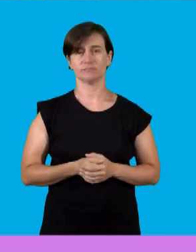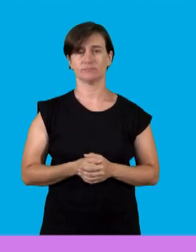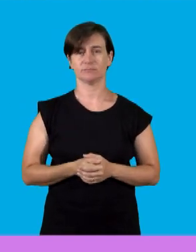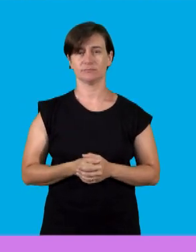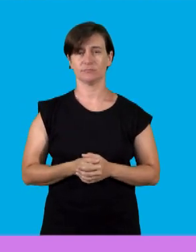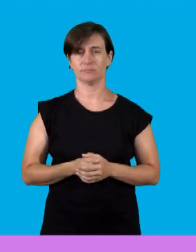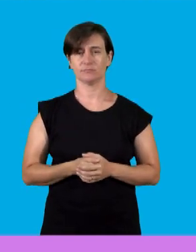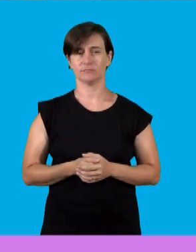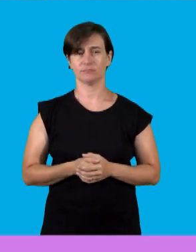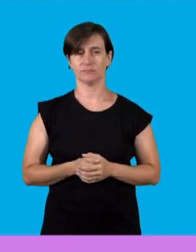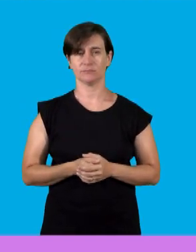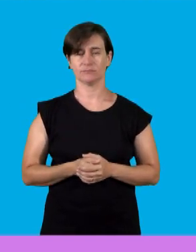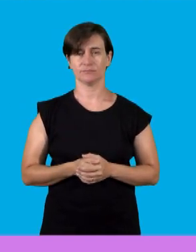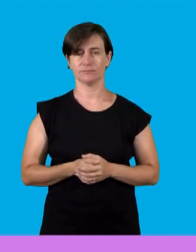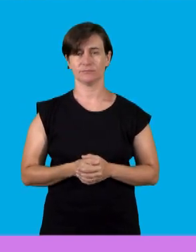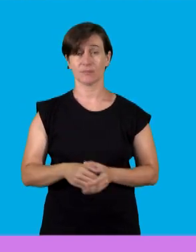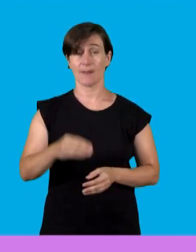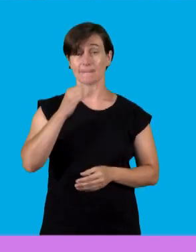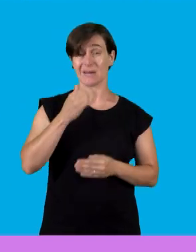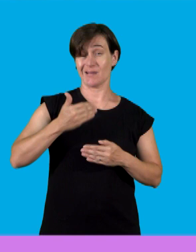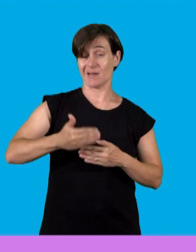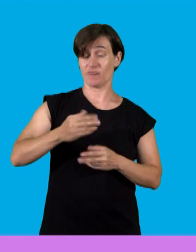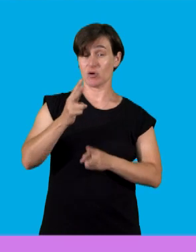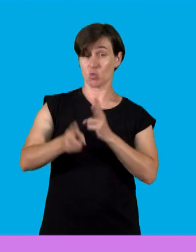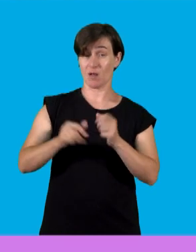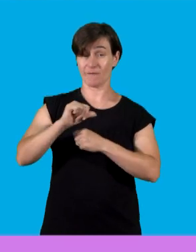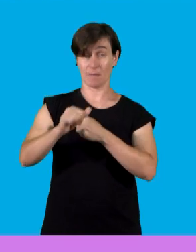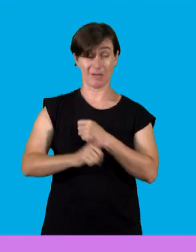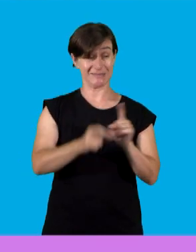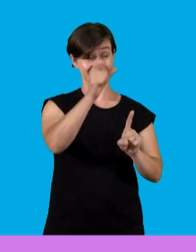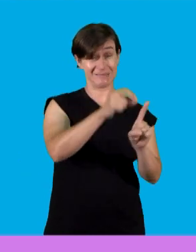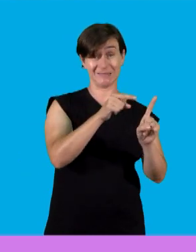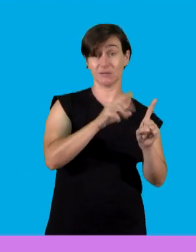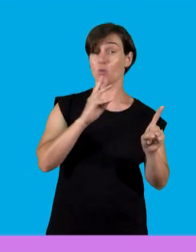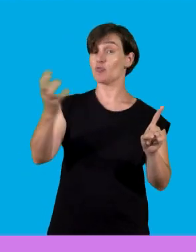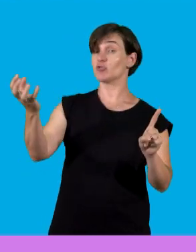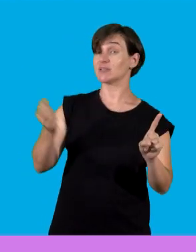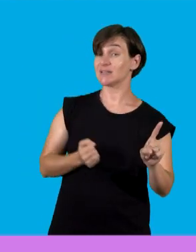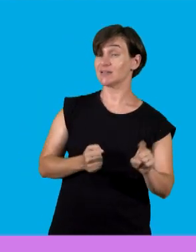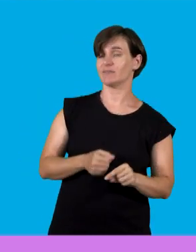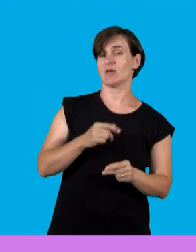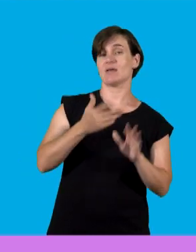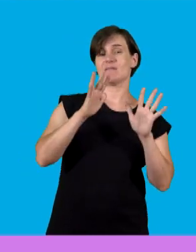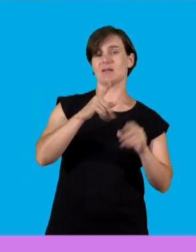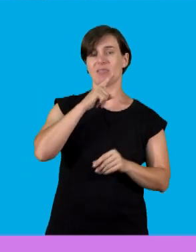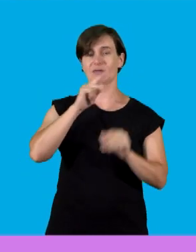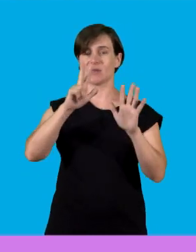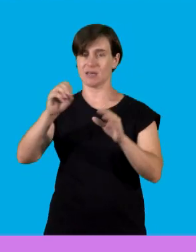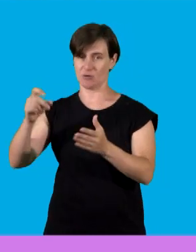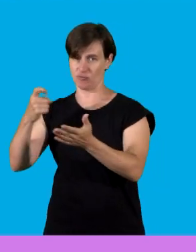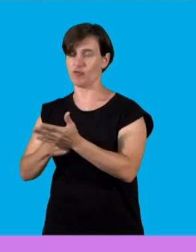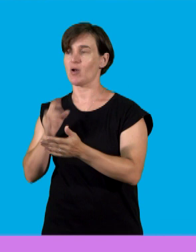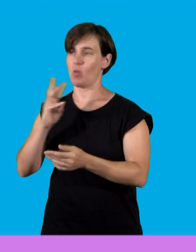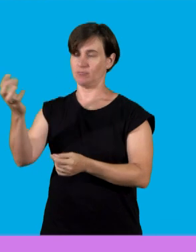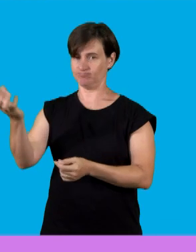So that means that every 12 months, Boitumelo herself will receive 10,800 Rand from